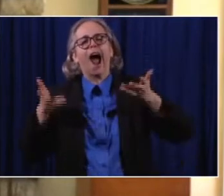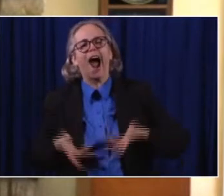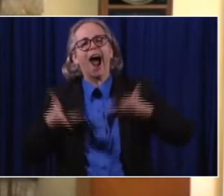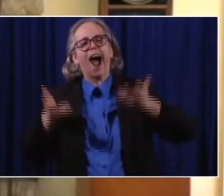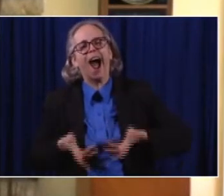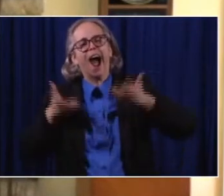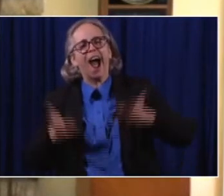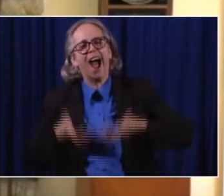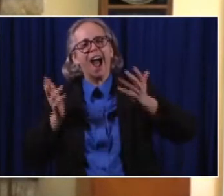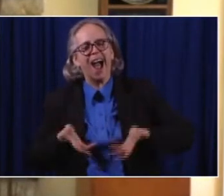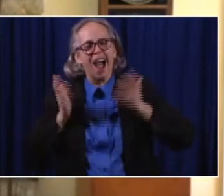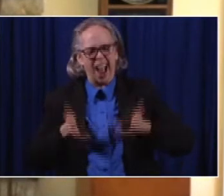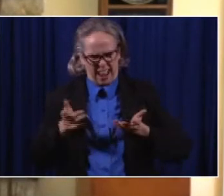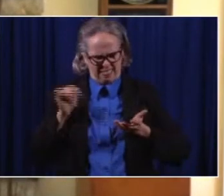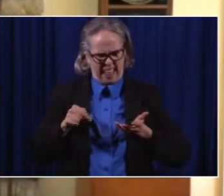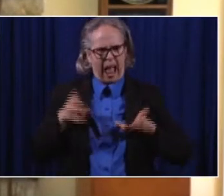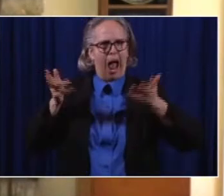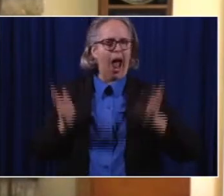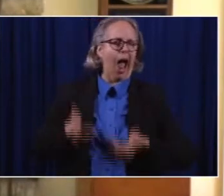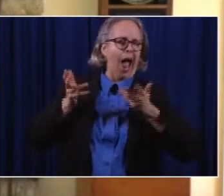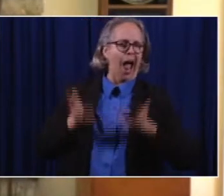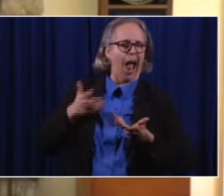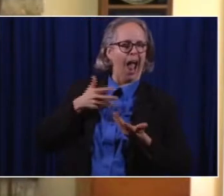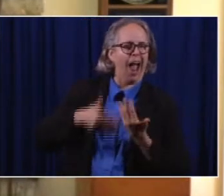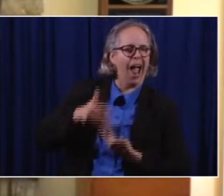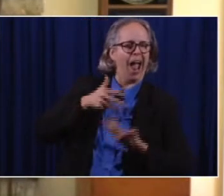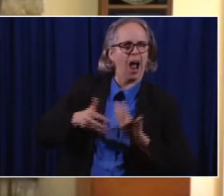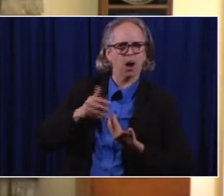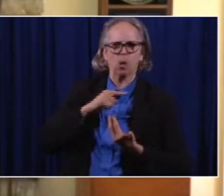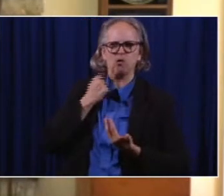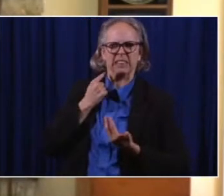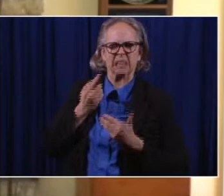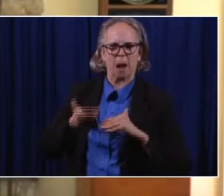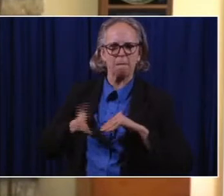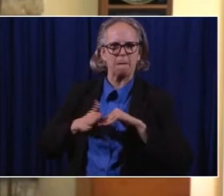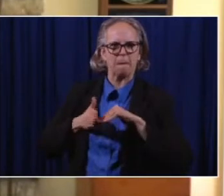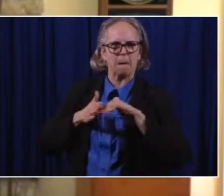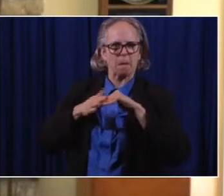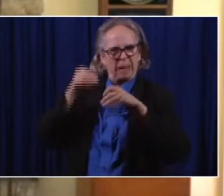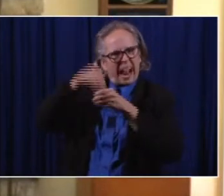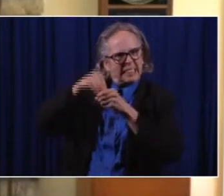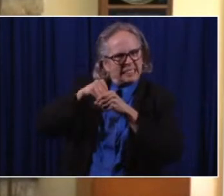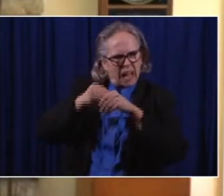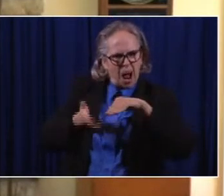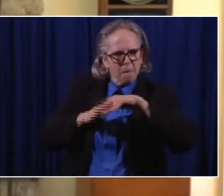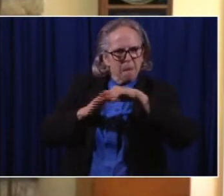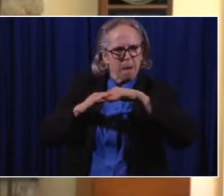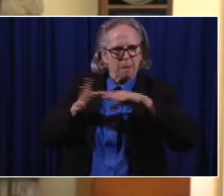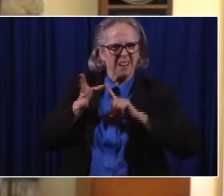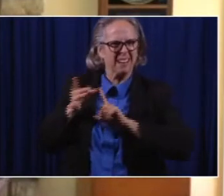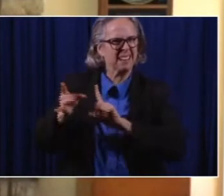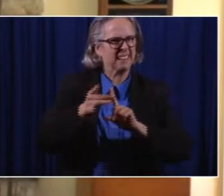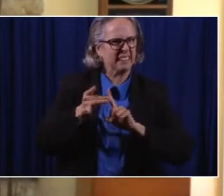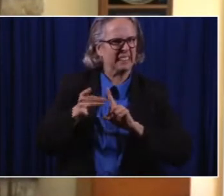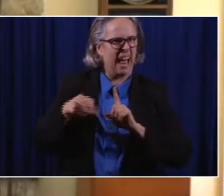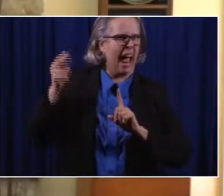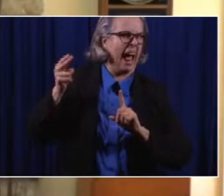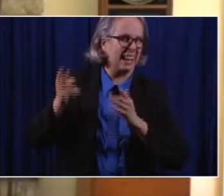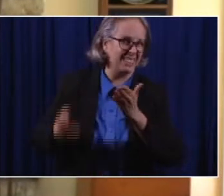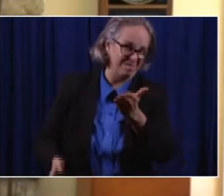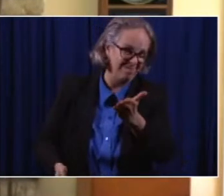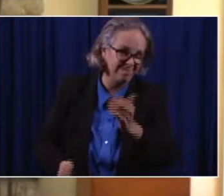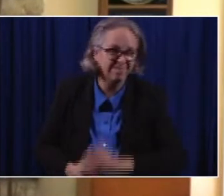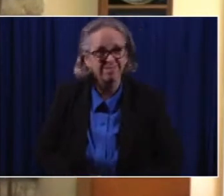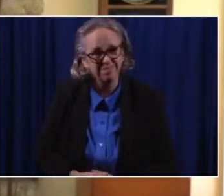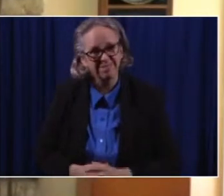time. It's not wearing the mask. This is what raises the risk, makes it much, much more risky. So we'll have more of that. We'll see